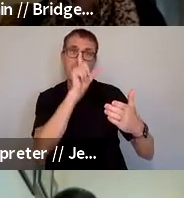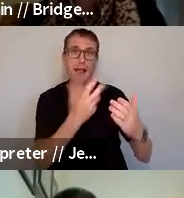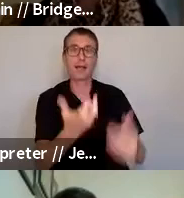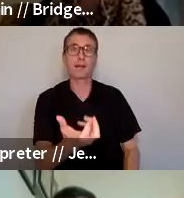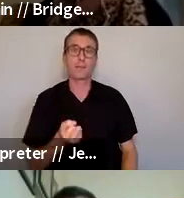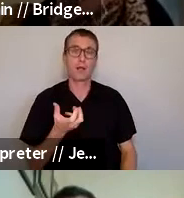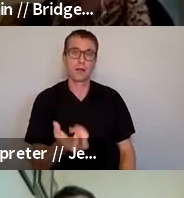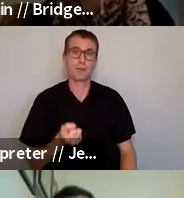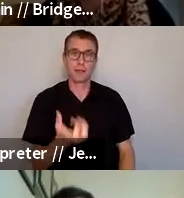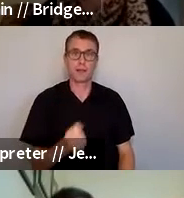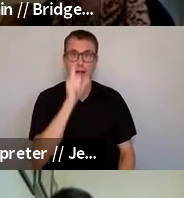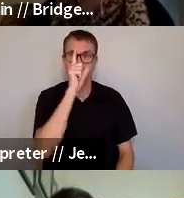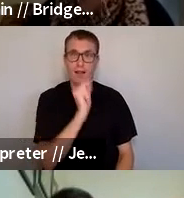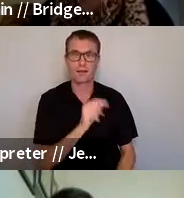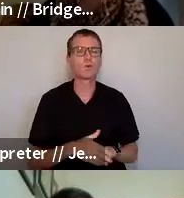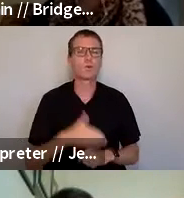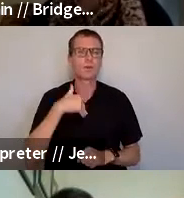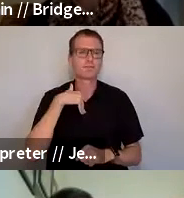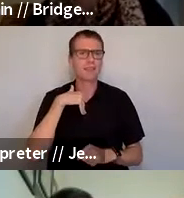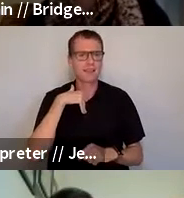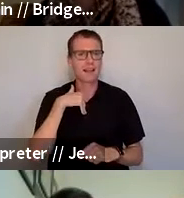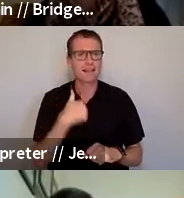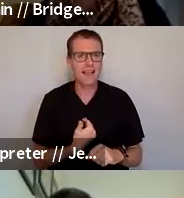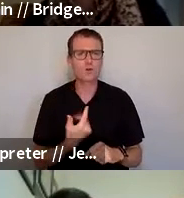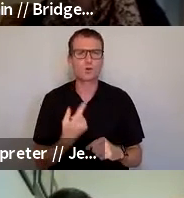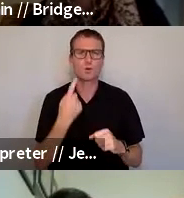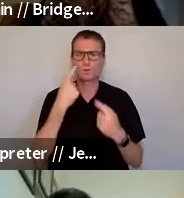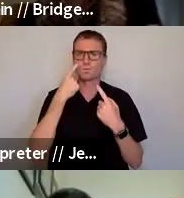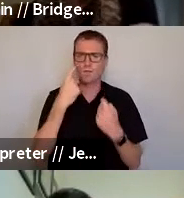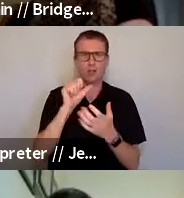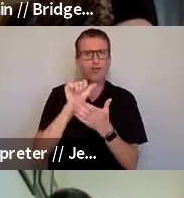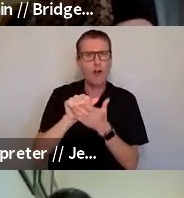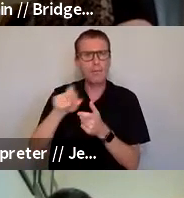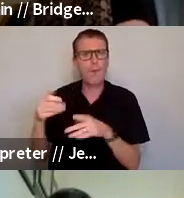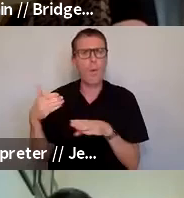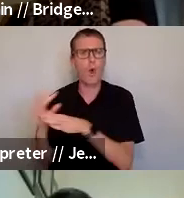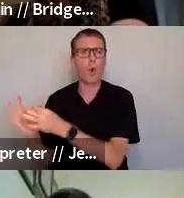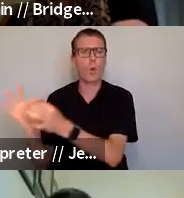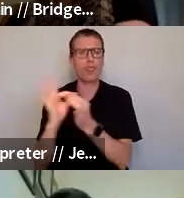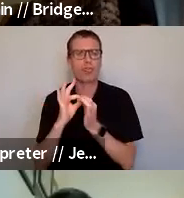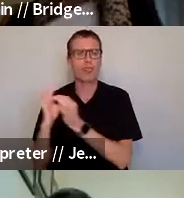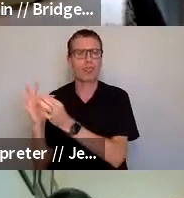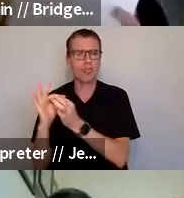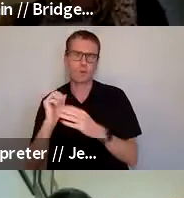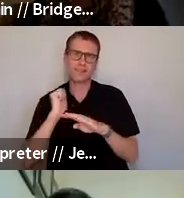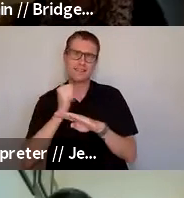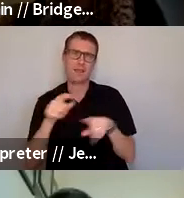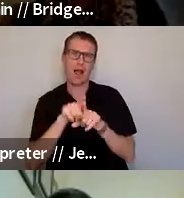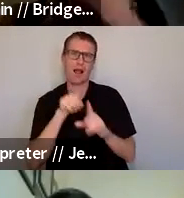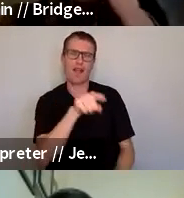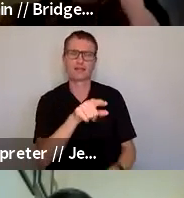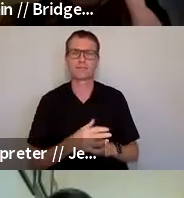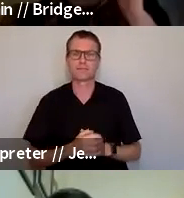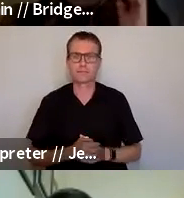us. And the audience is there, like I say, on platforms like YouTube. So they don't have to